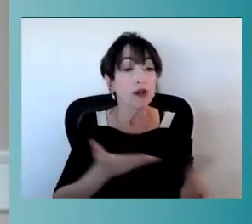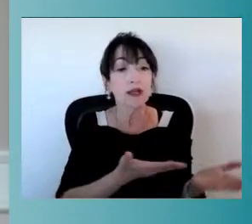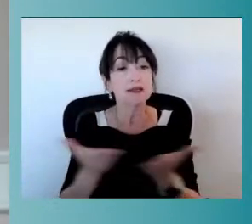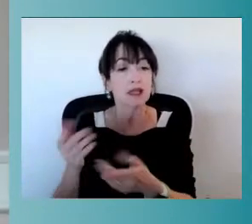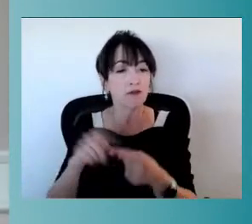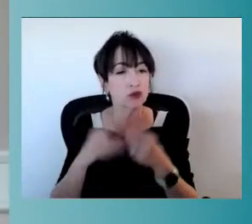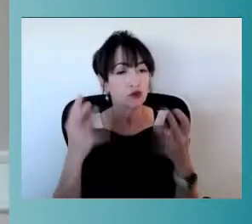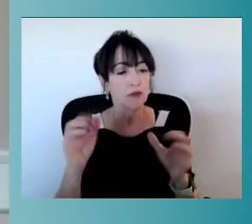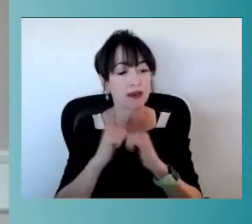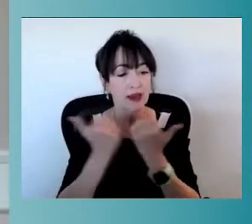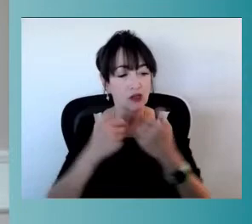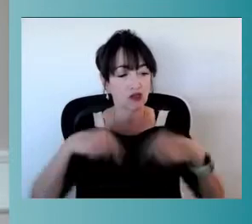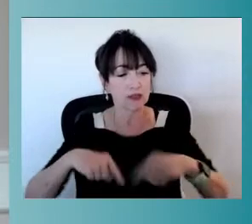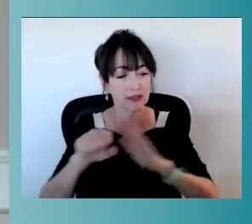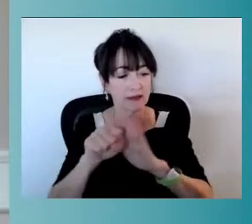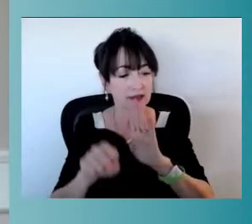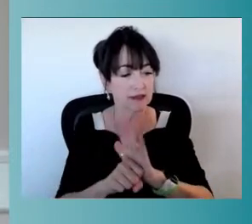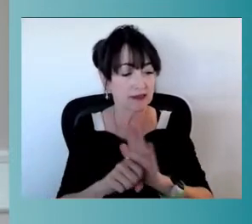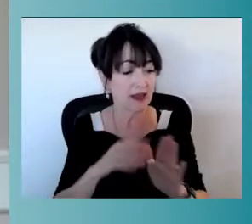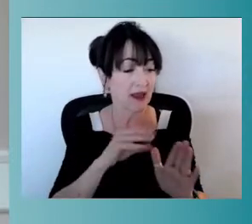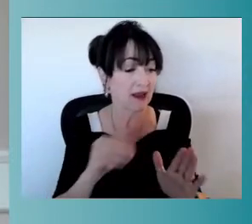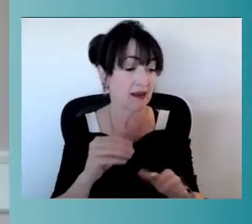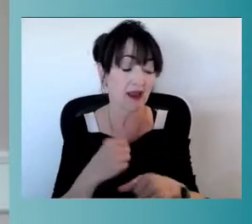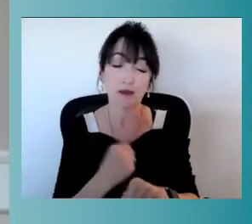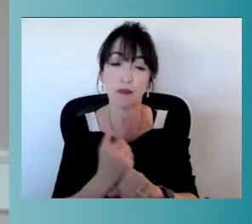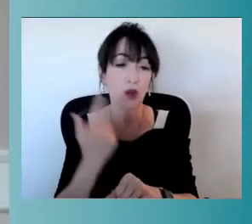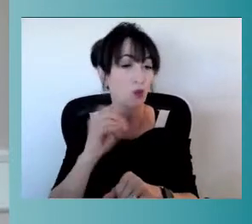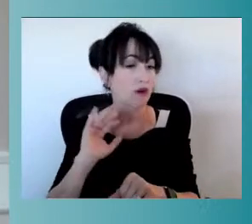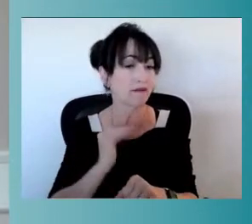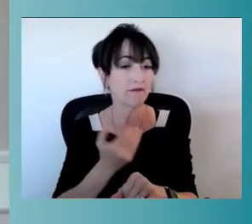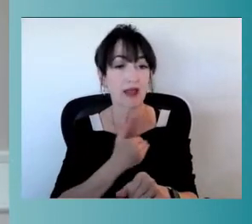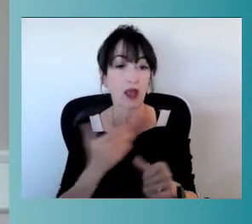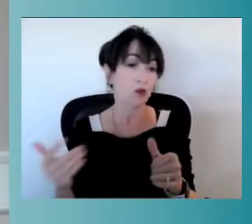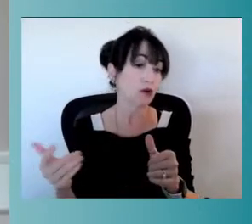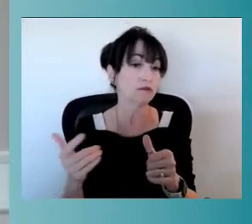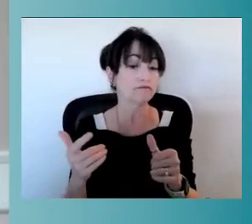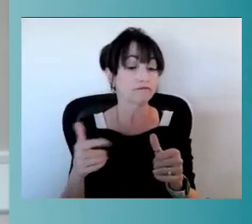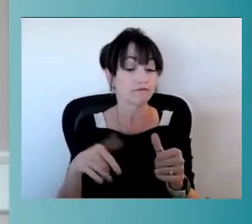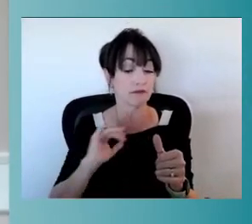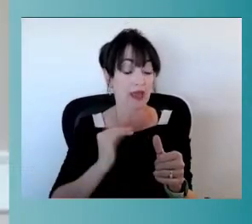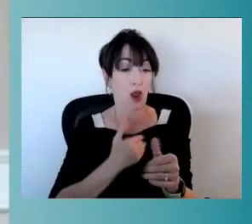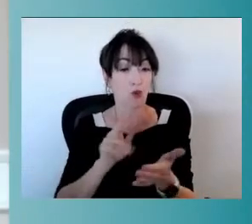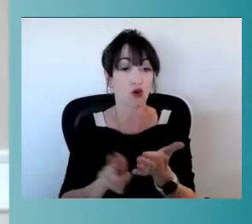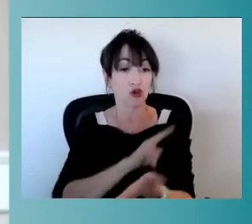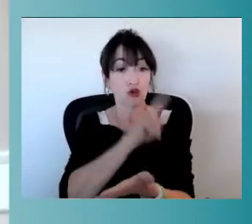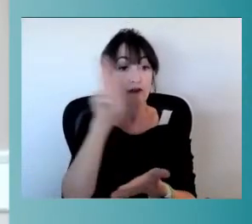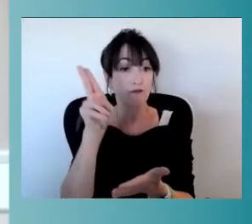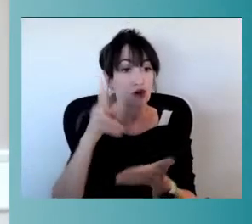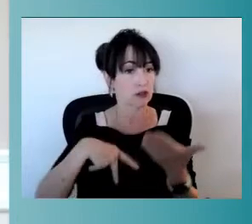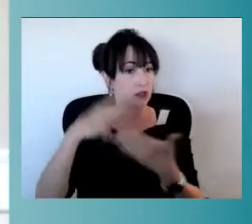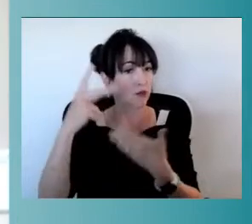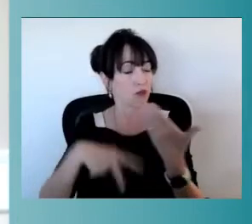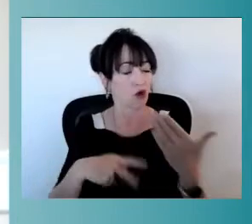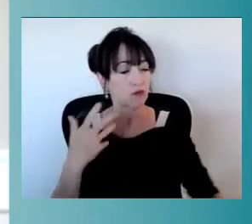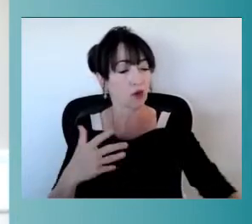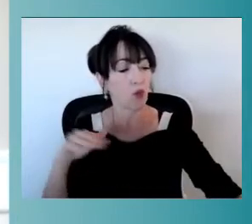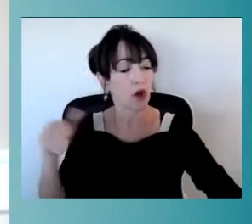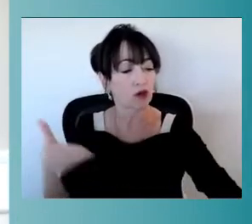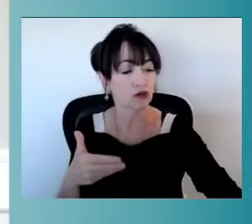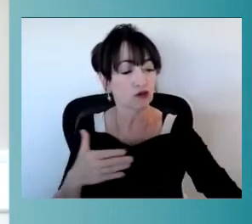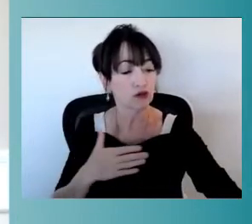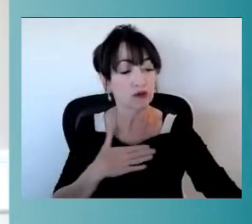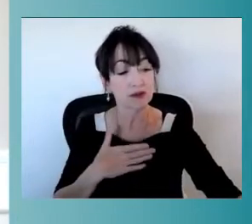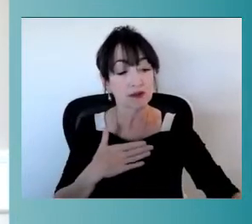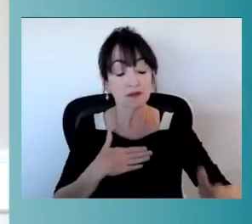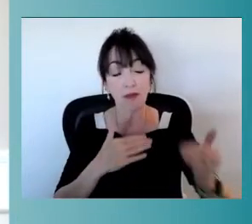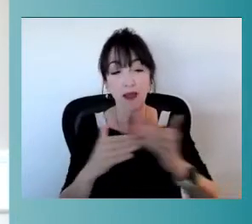agencies in the state and has made it one of our university initiatives. At this time, I wanted to also introduce my colleagues from Wilmington